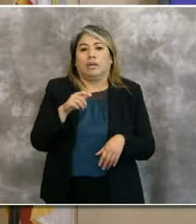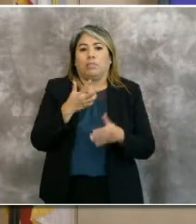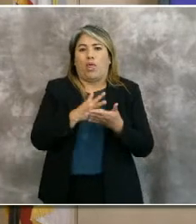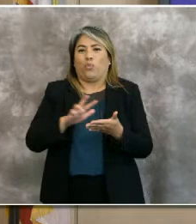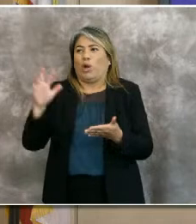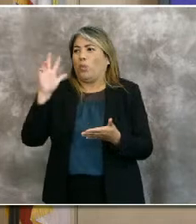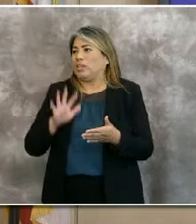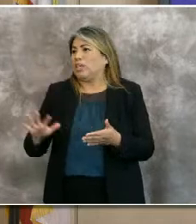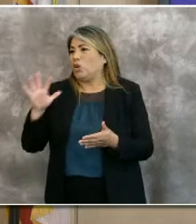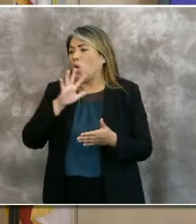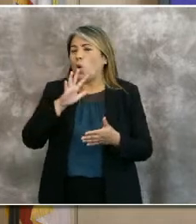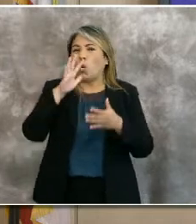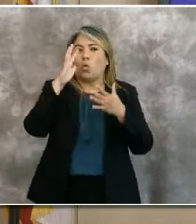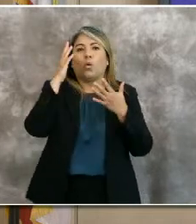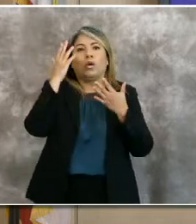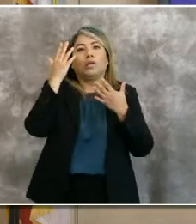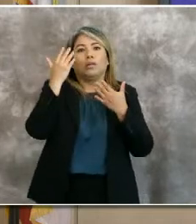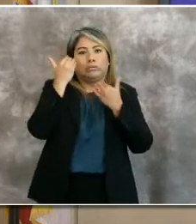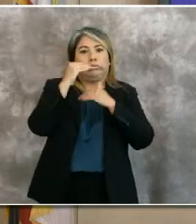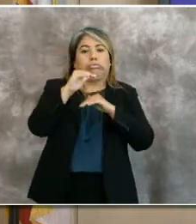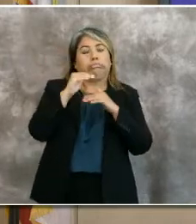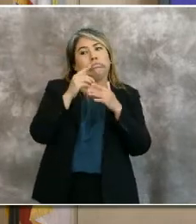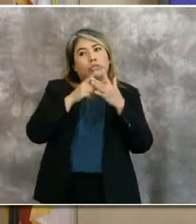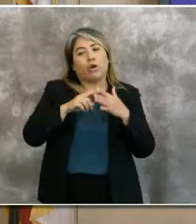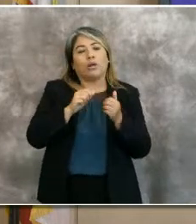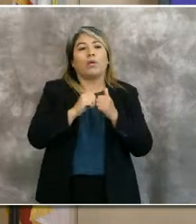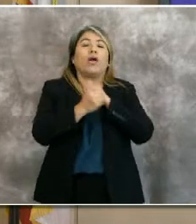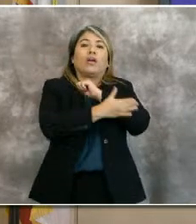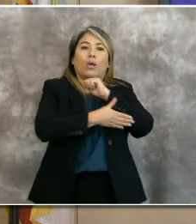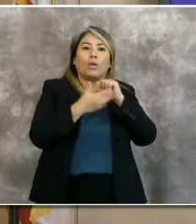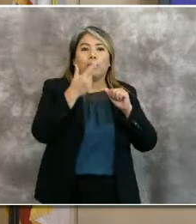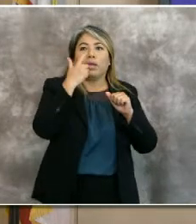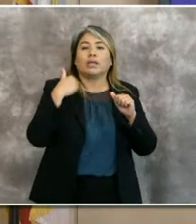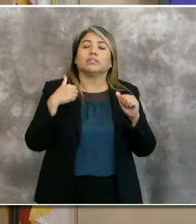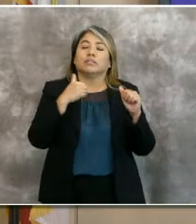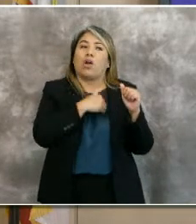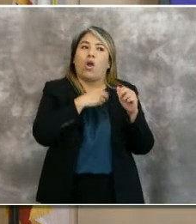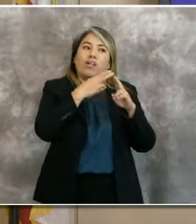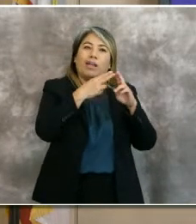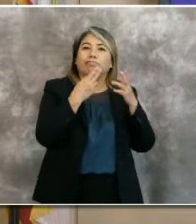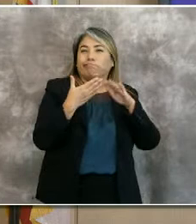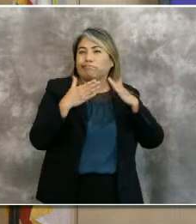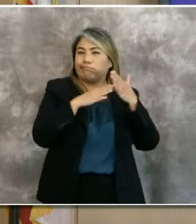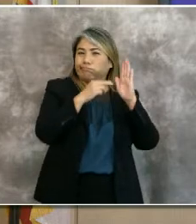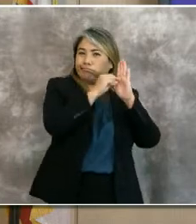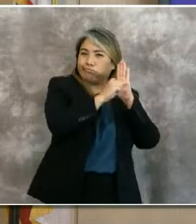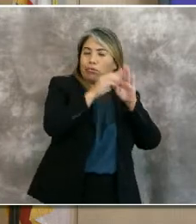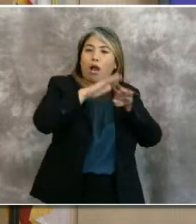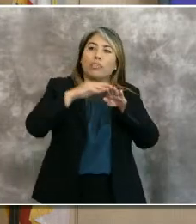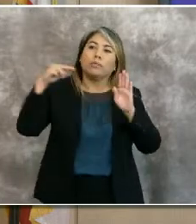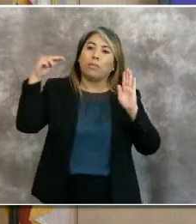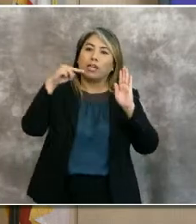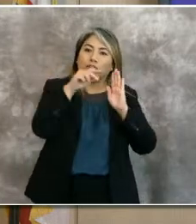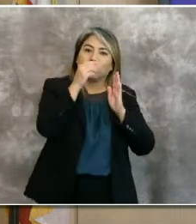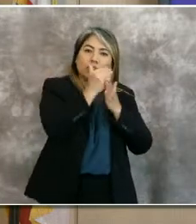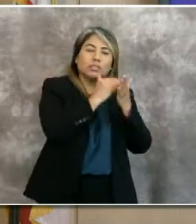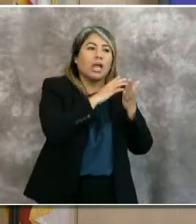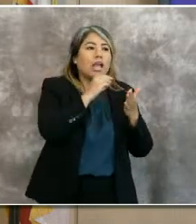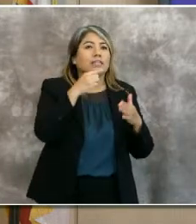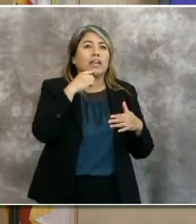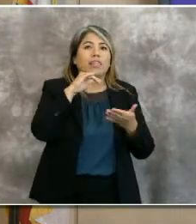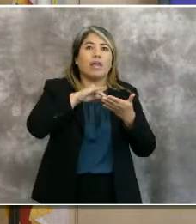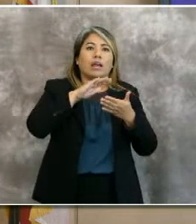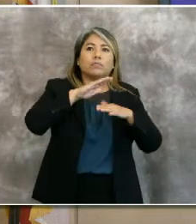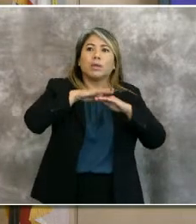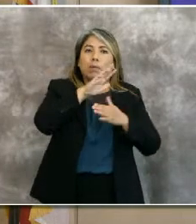ago, restrictions went into effect for our county for being on that state monitoring list, and at the time knew it was going to be a minimum of 3 weeks that we'd be on